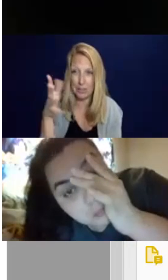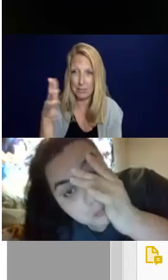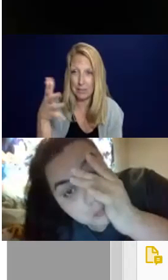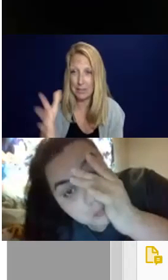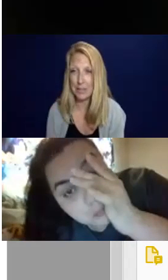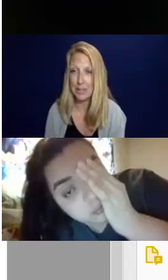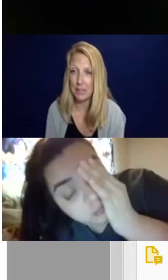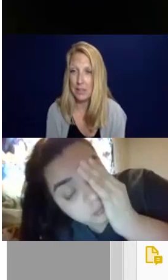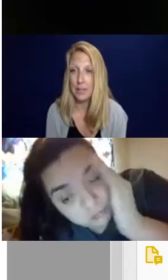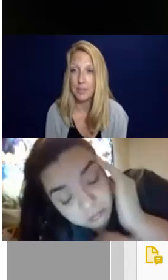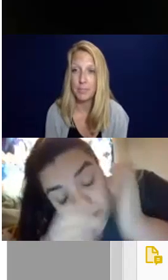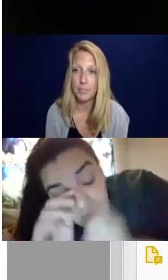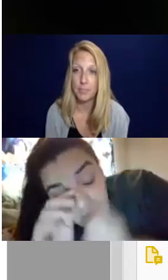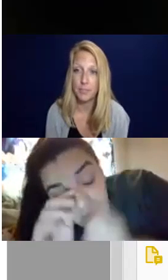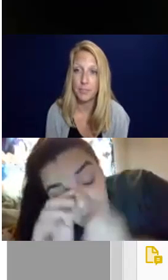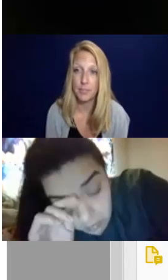Okay.